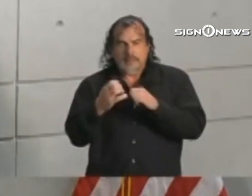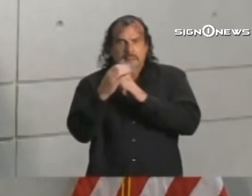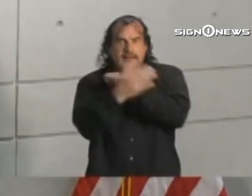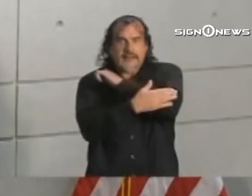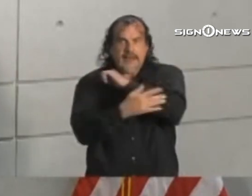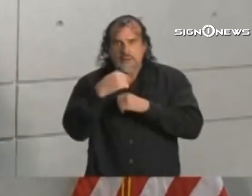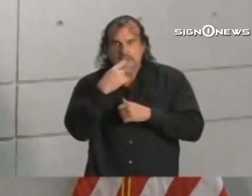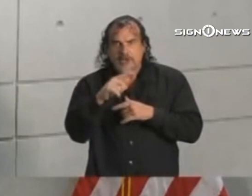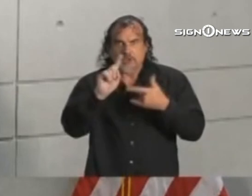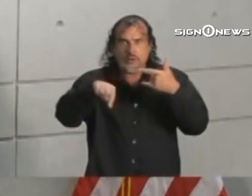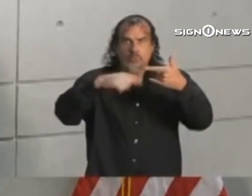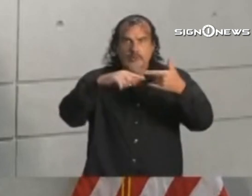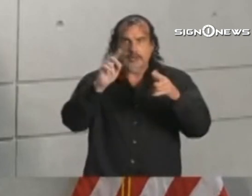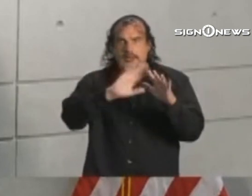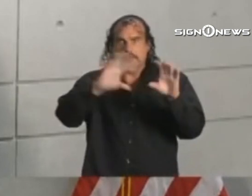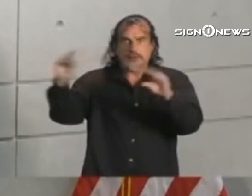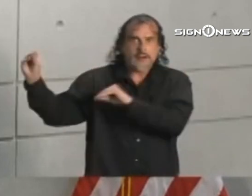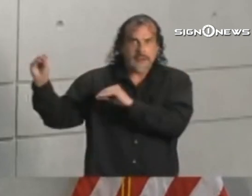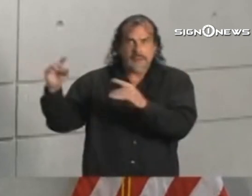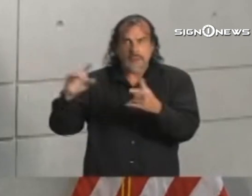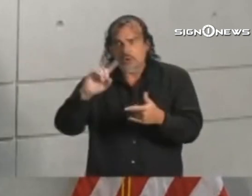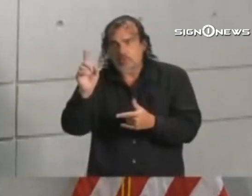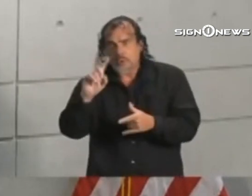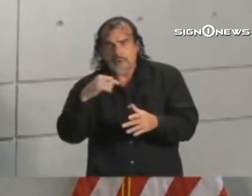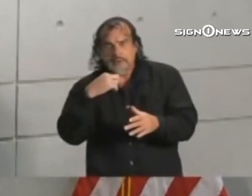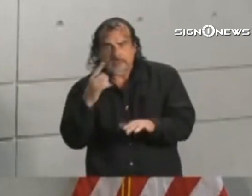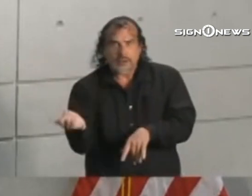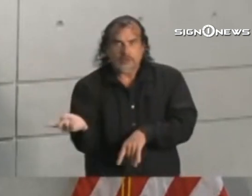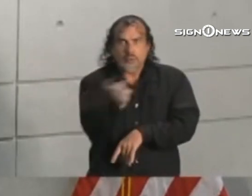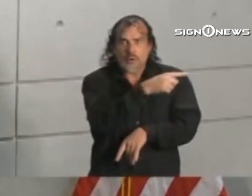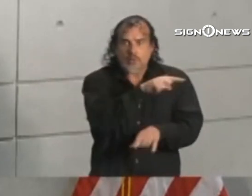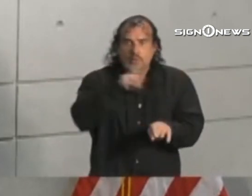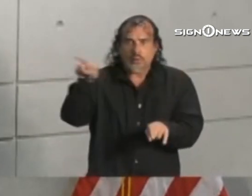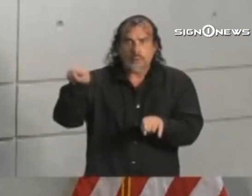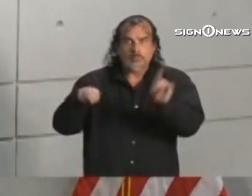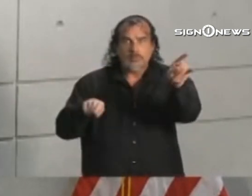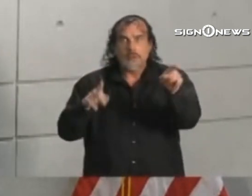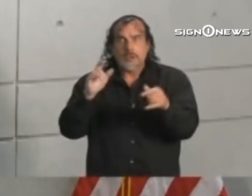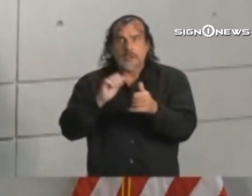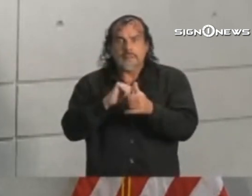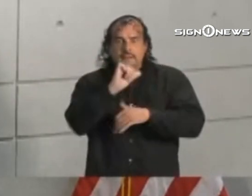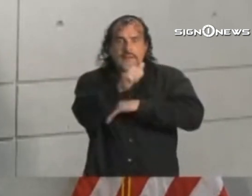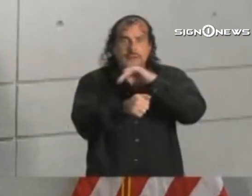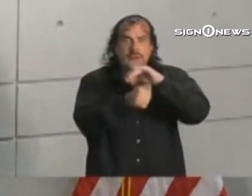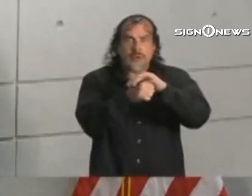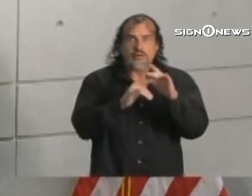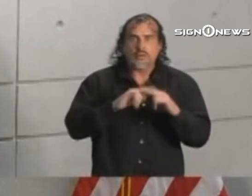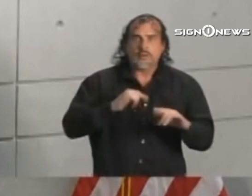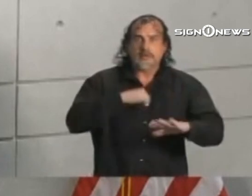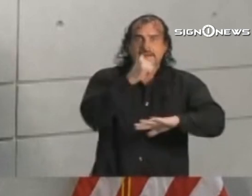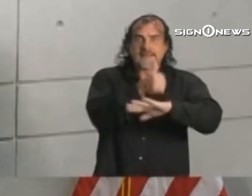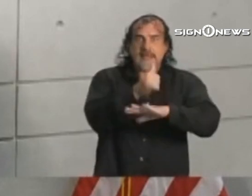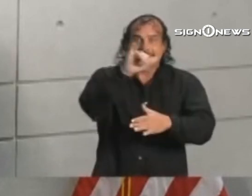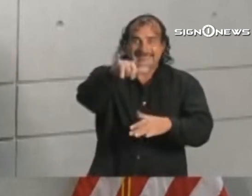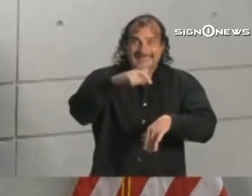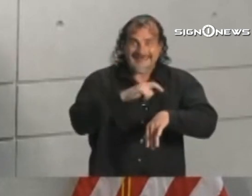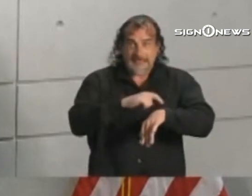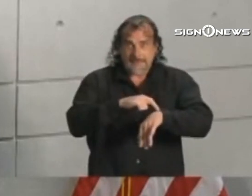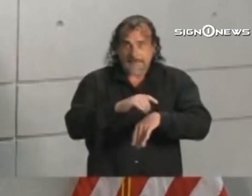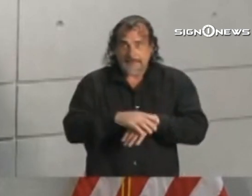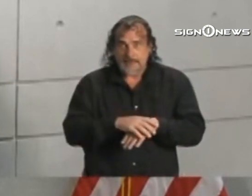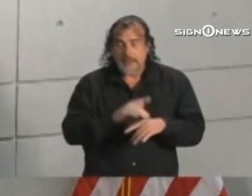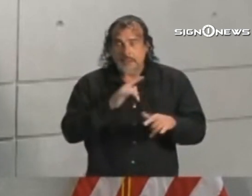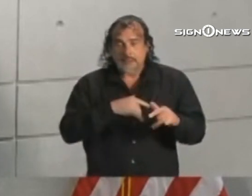level, and then based on when and where they evacuate citizens, then shelters will be made available at that time. But